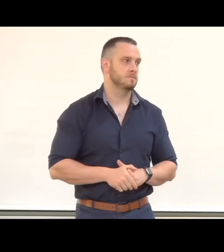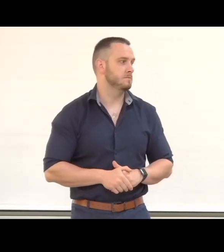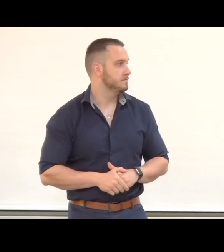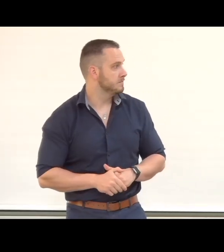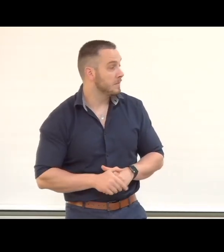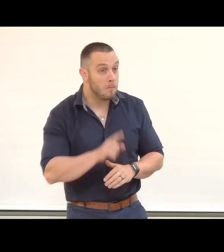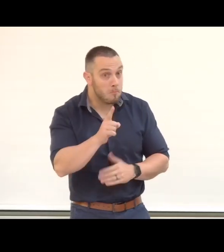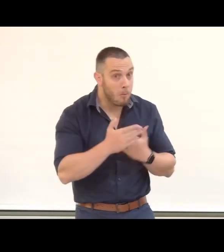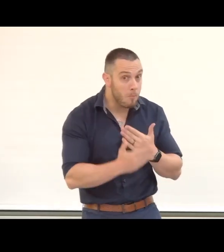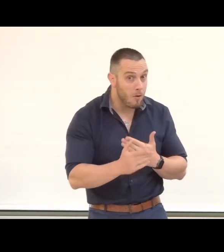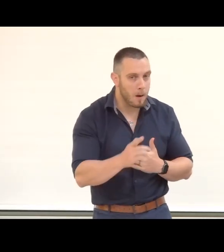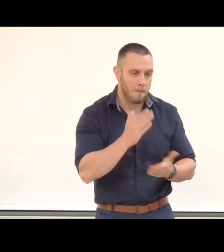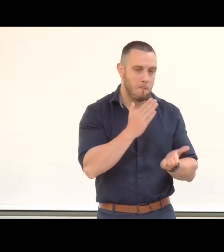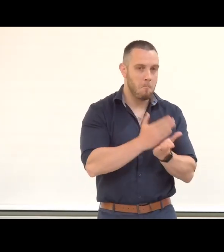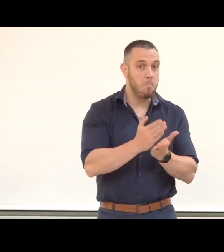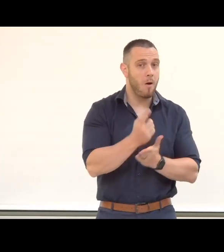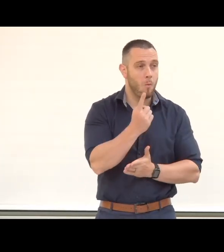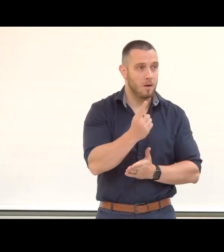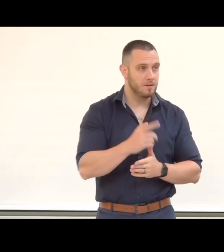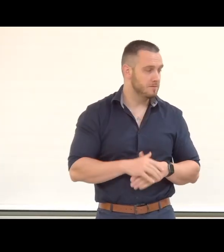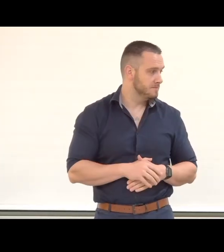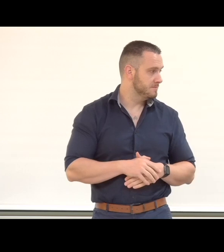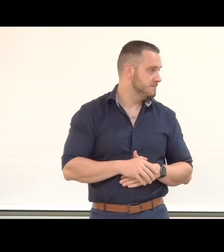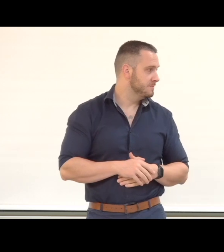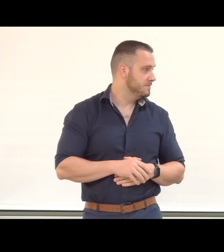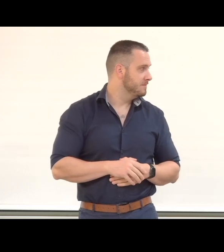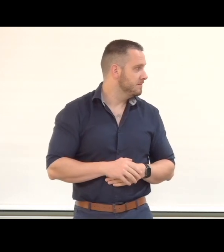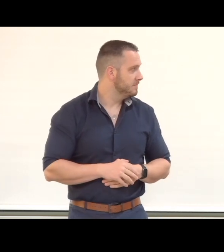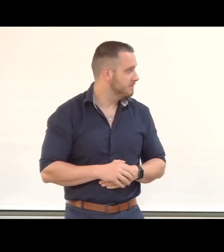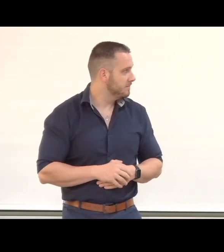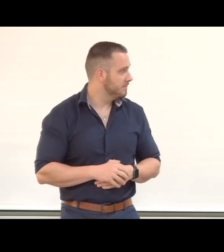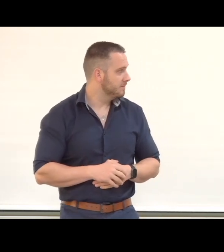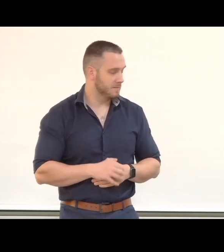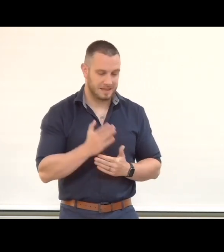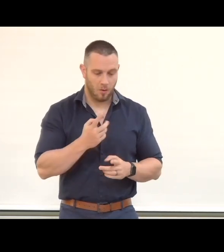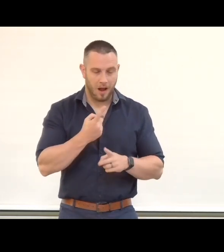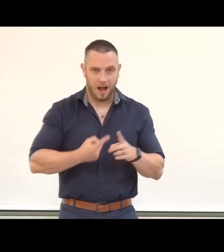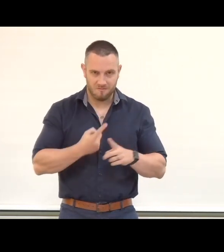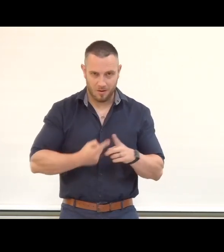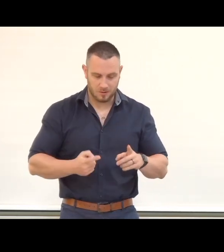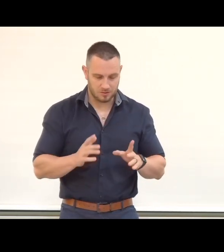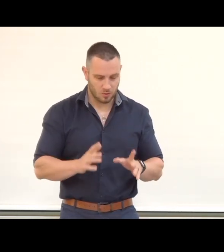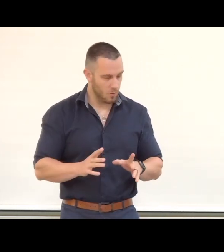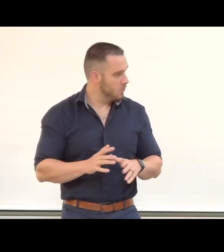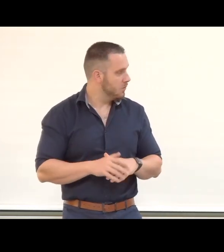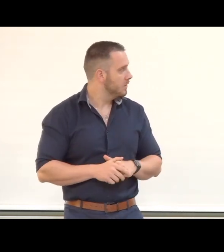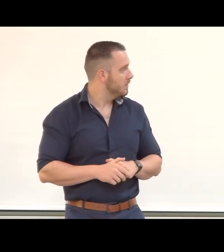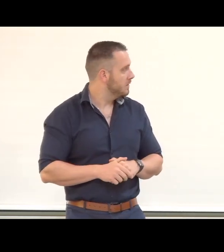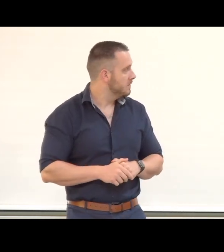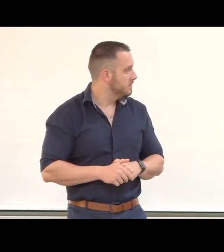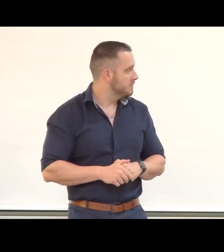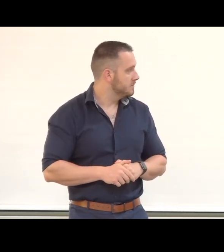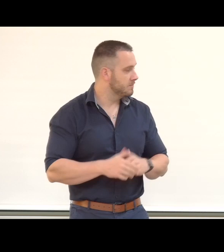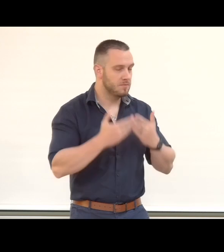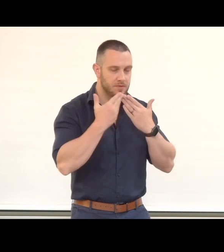But there's more. This was part one. But wait, so we've just met the half-hour mark. So this is thank you,